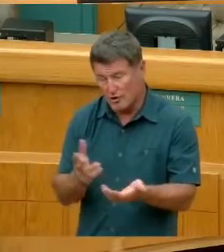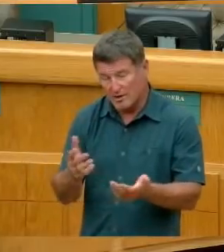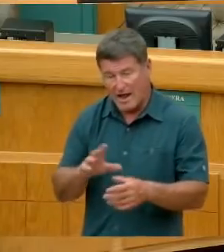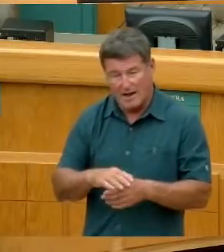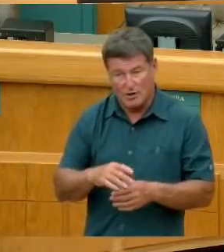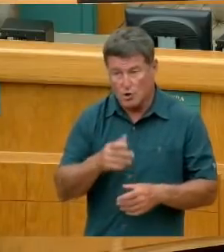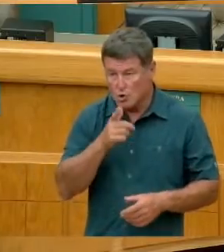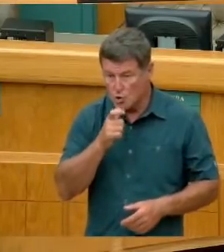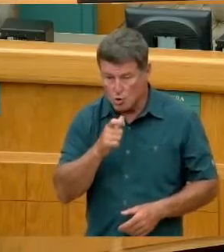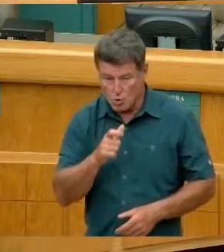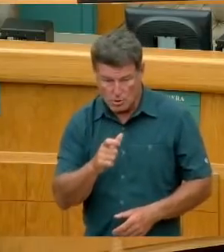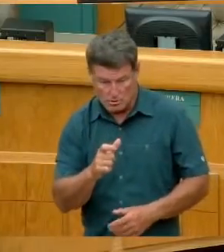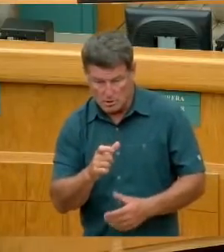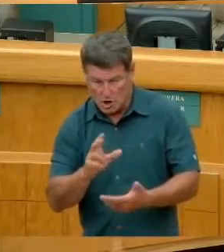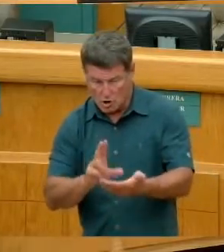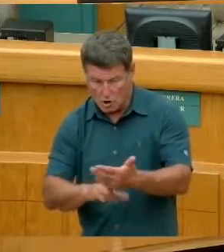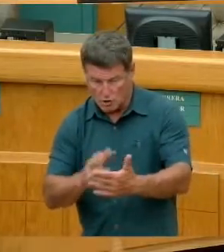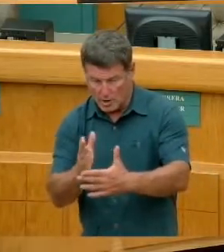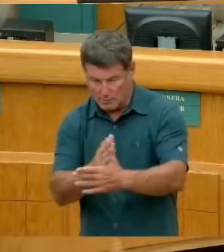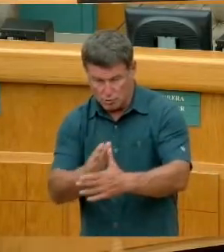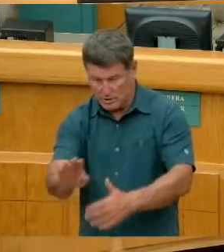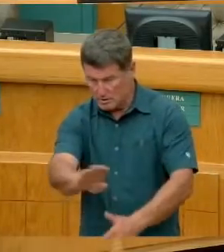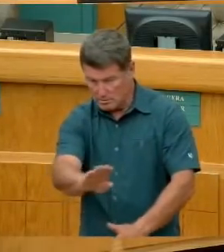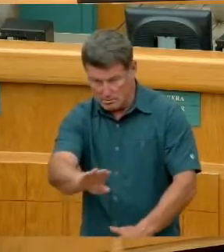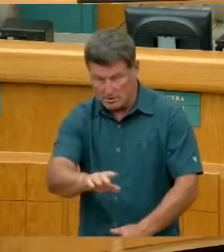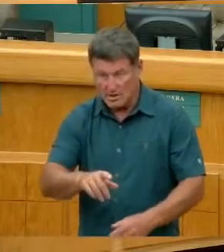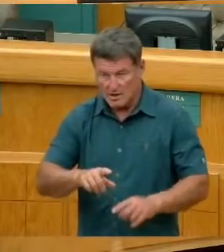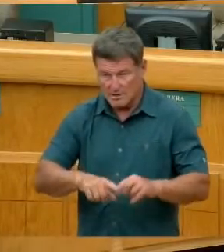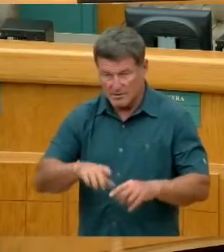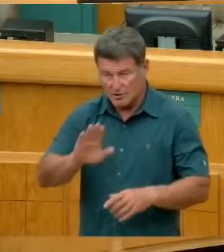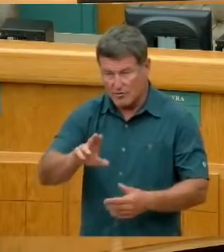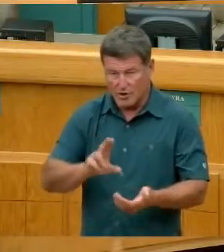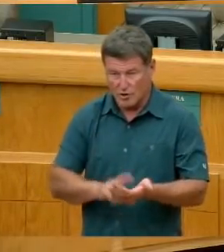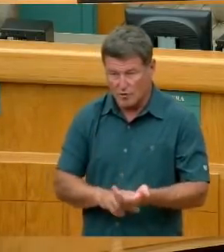the contract, right? And the individuals that are involved.